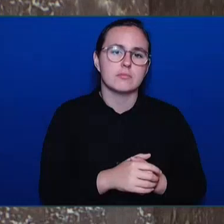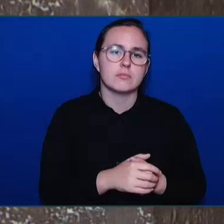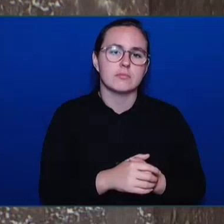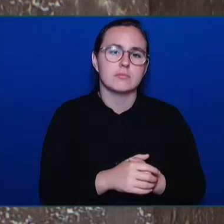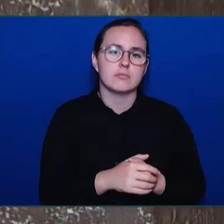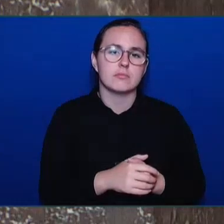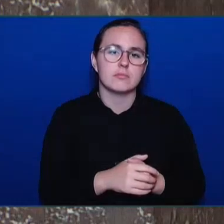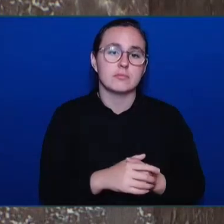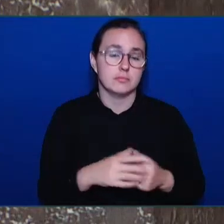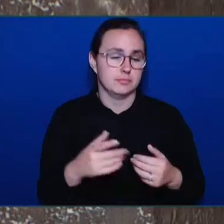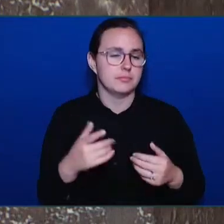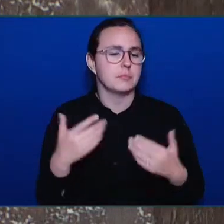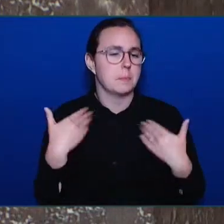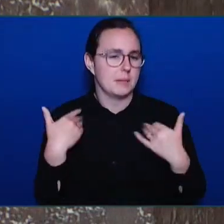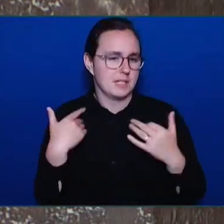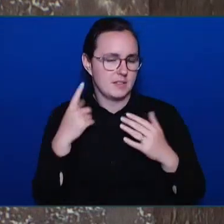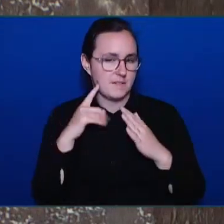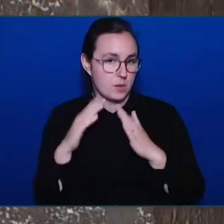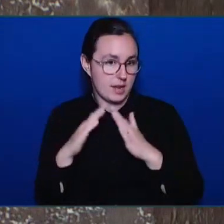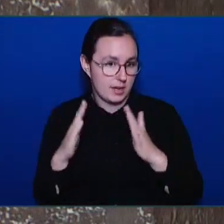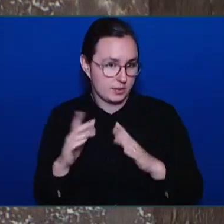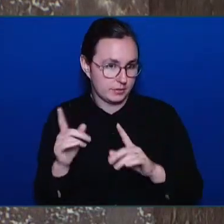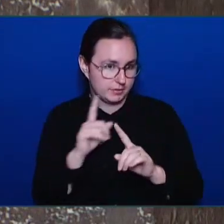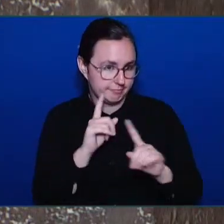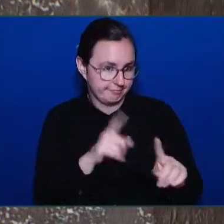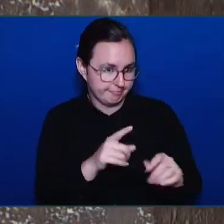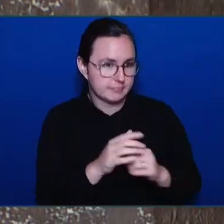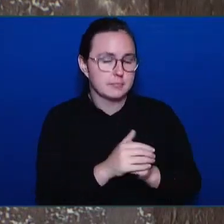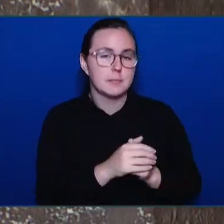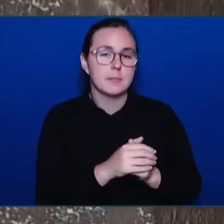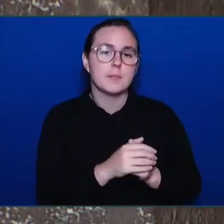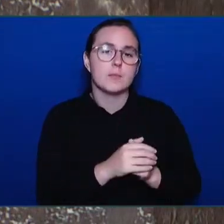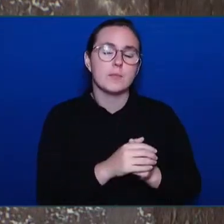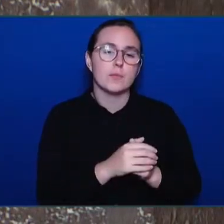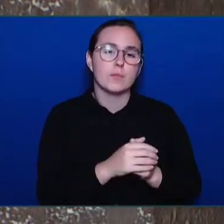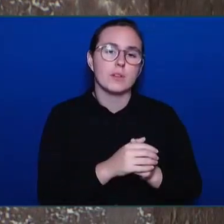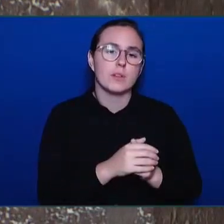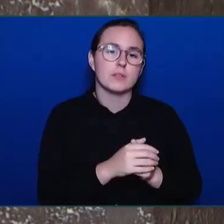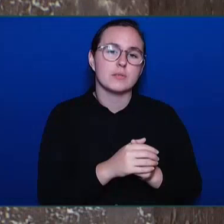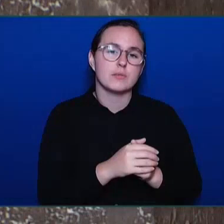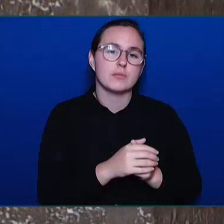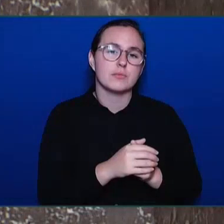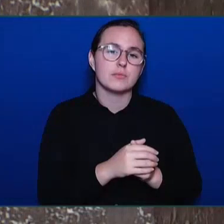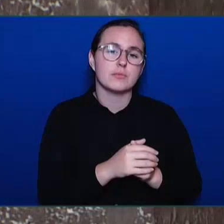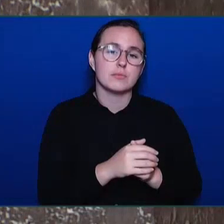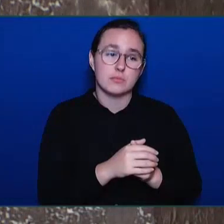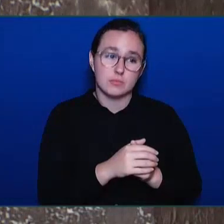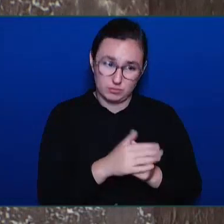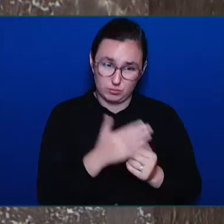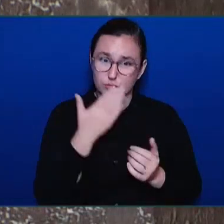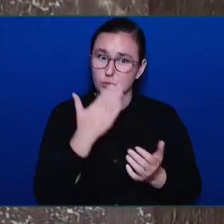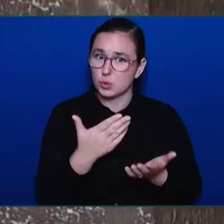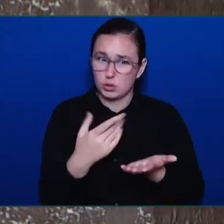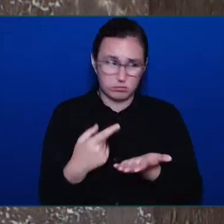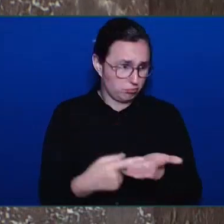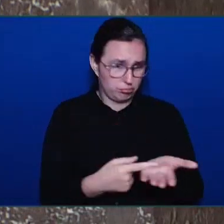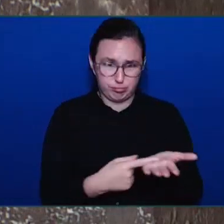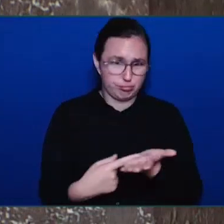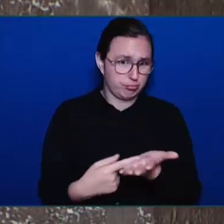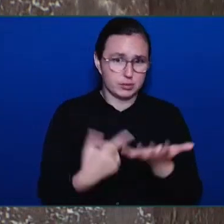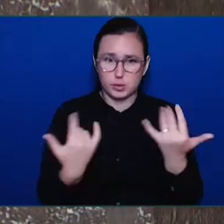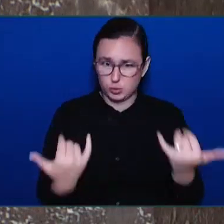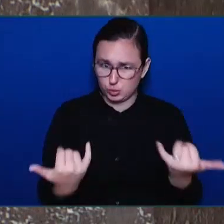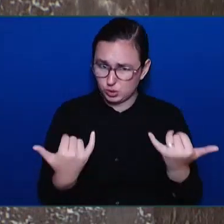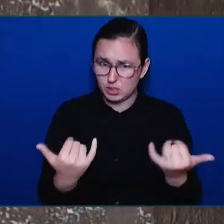Thank you, Honourable Speaker. I appreciate the exchange of ideas today and the conversation we're having. I think there's two things I really